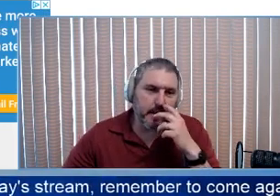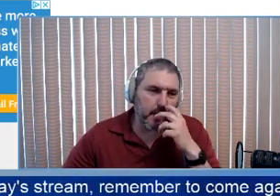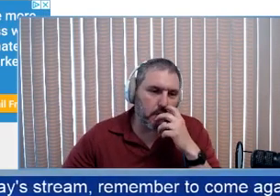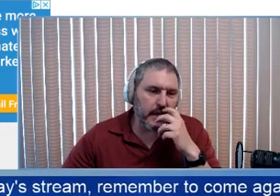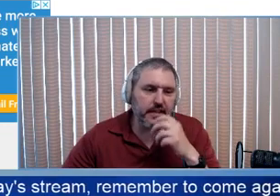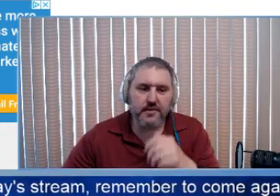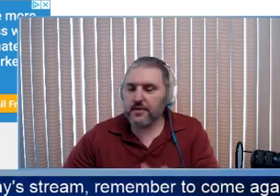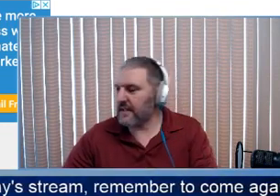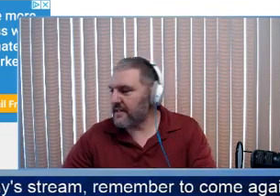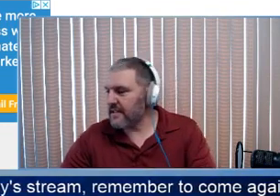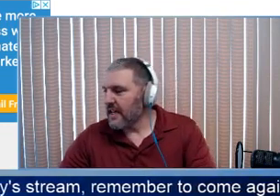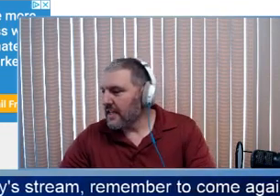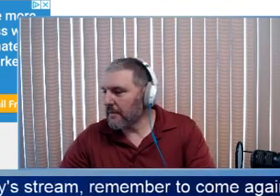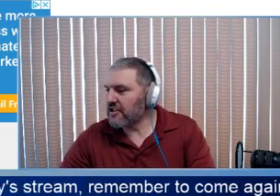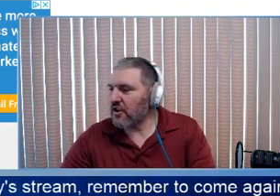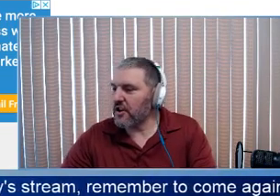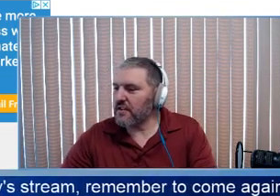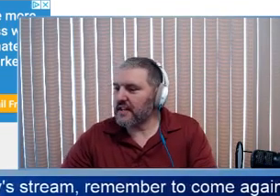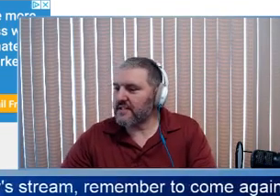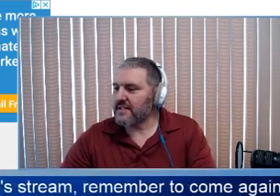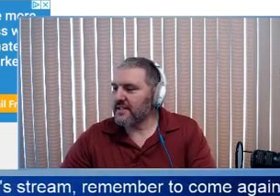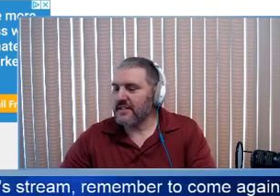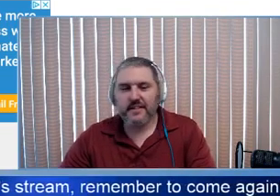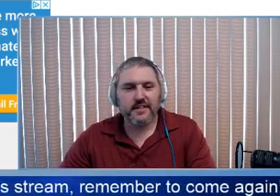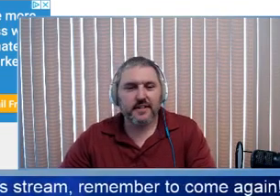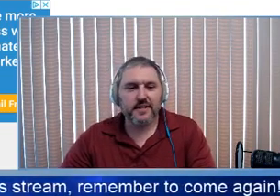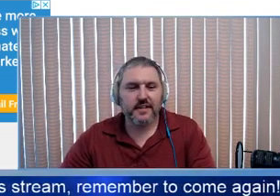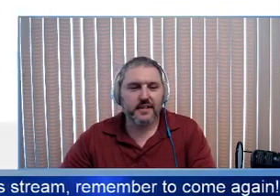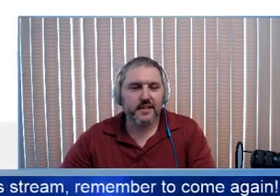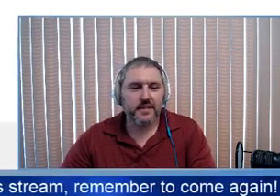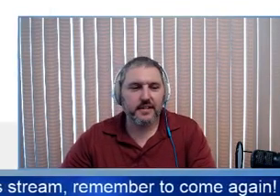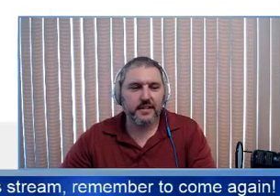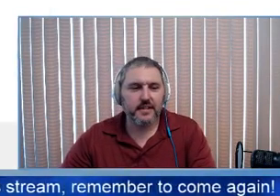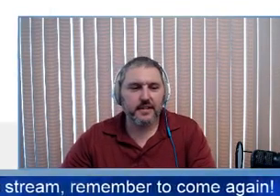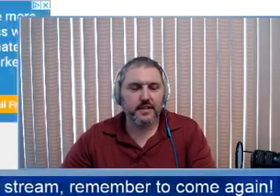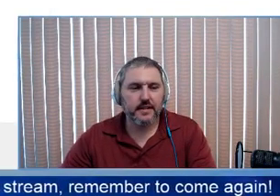And it's not okay to do this. Let me show you this.